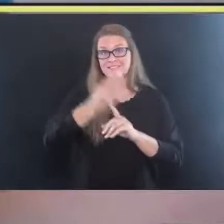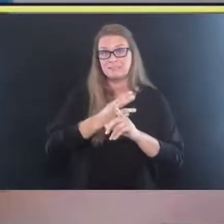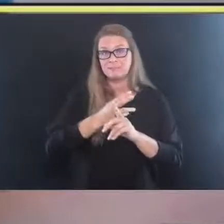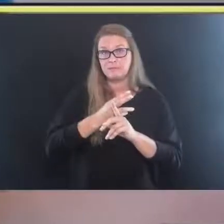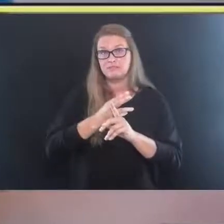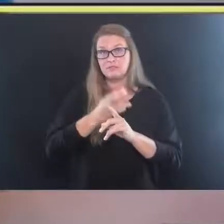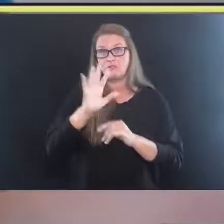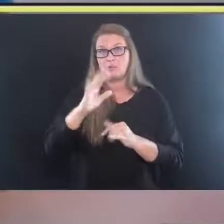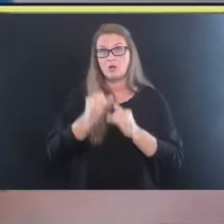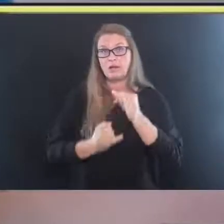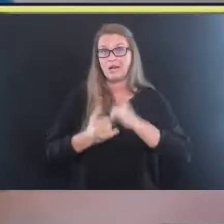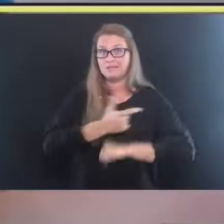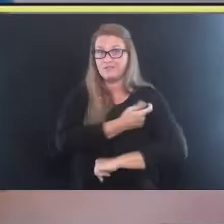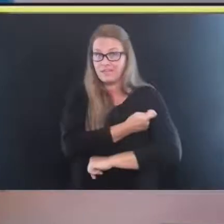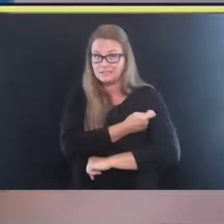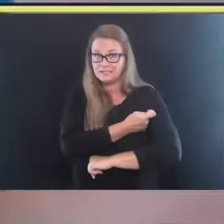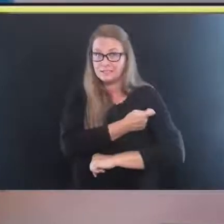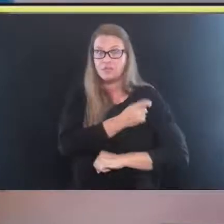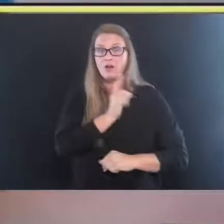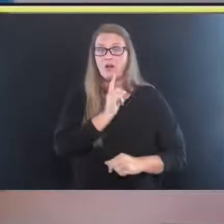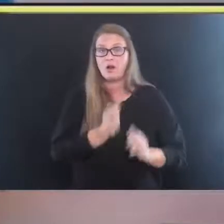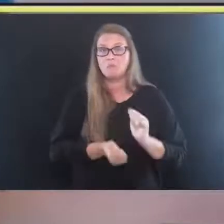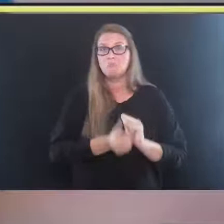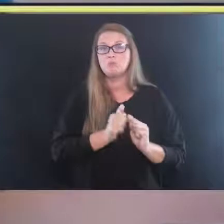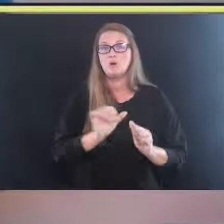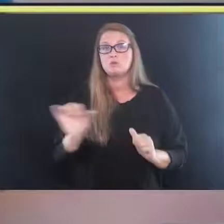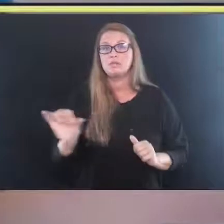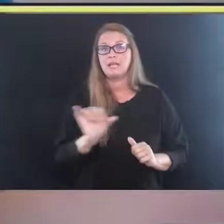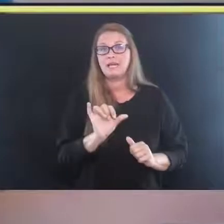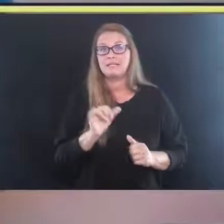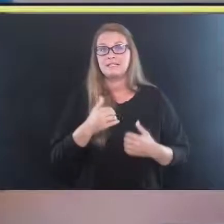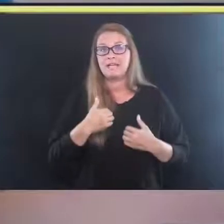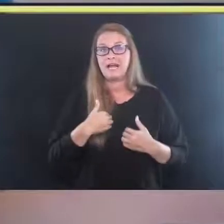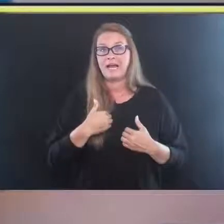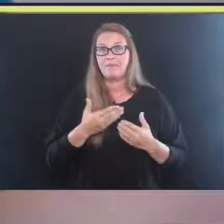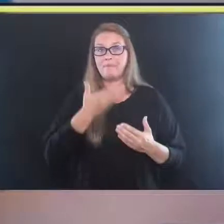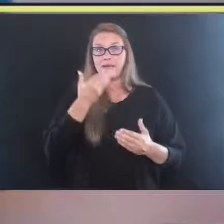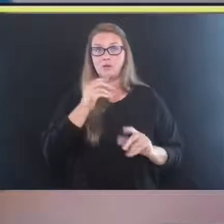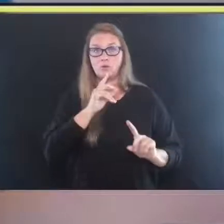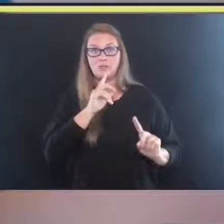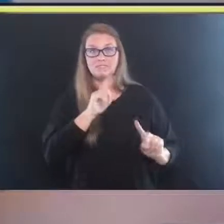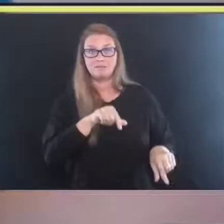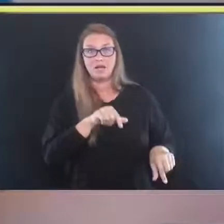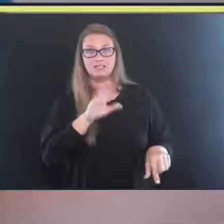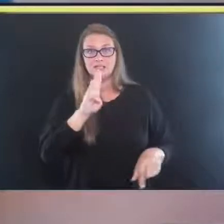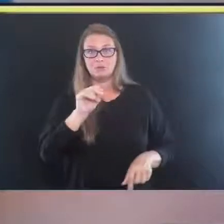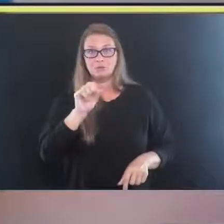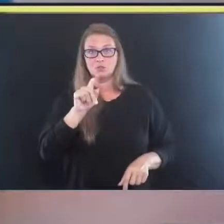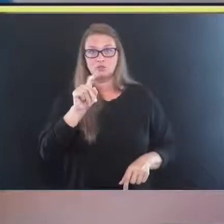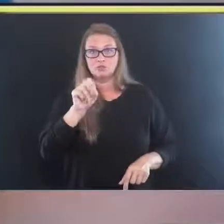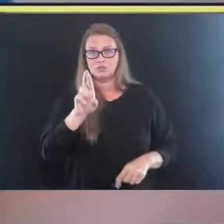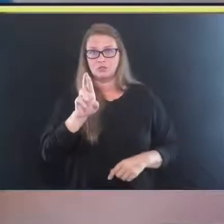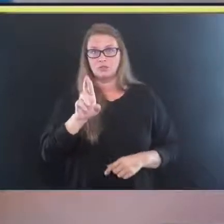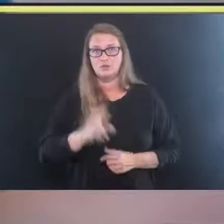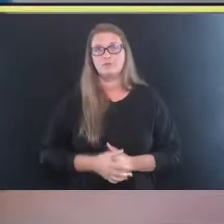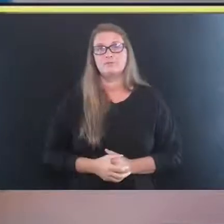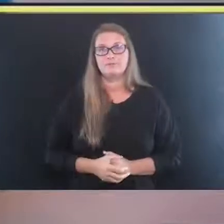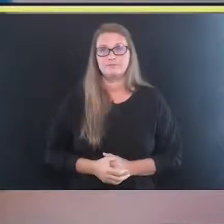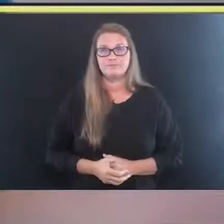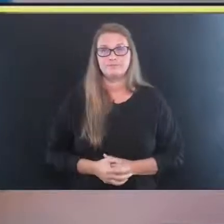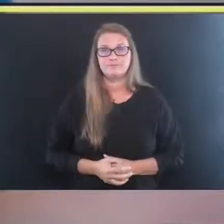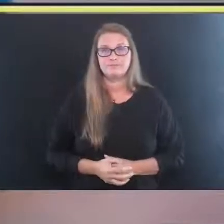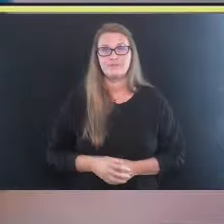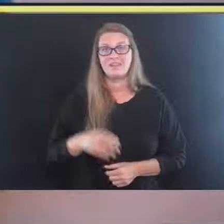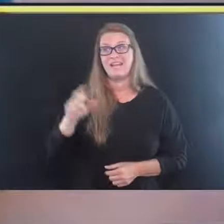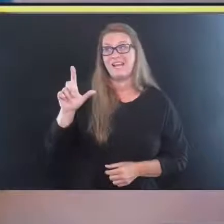are the ones that might have the most likelihood of a positive response. From the data from Israel, an 11